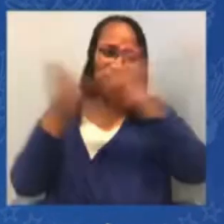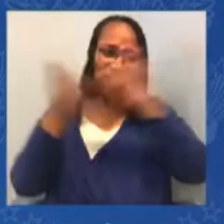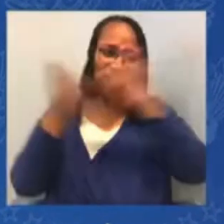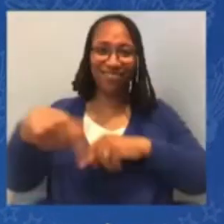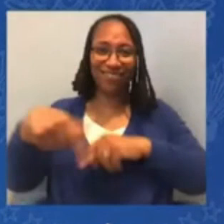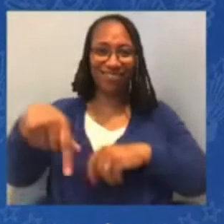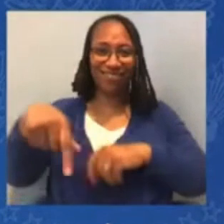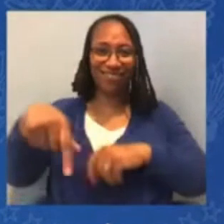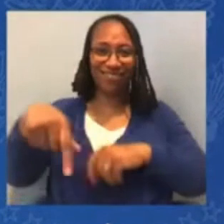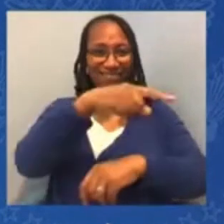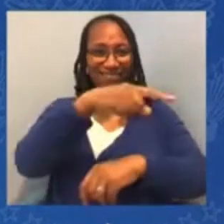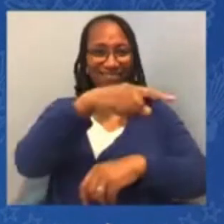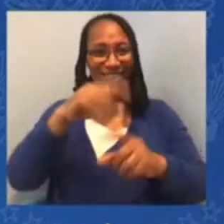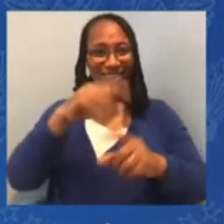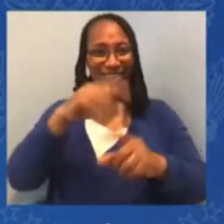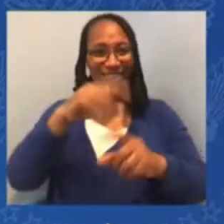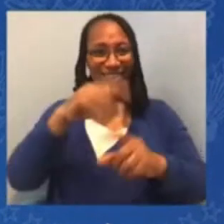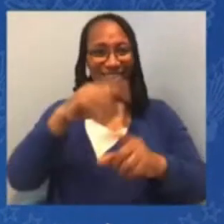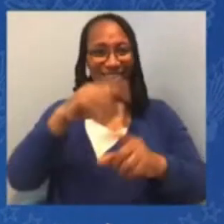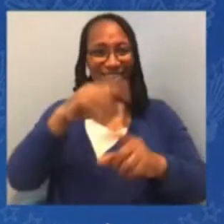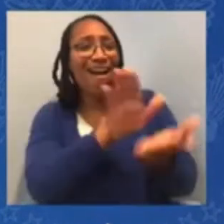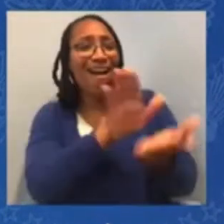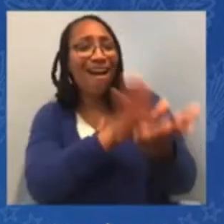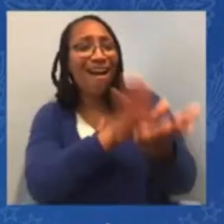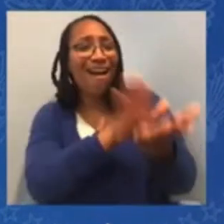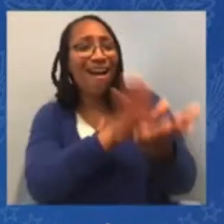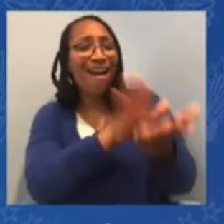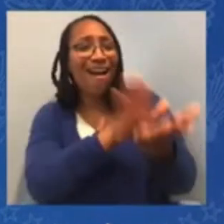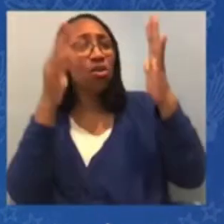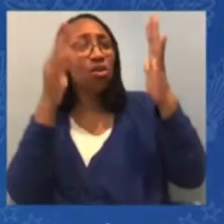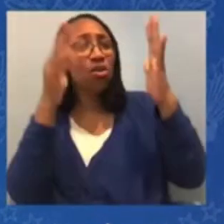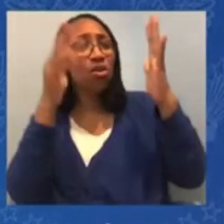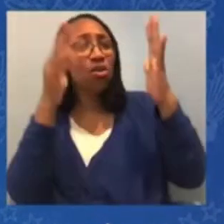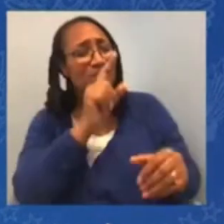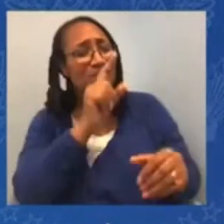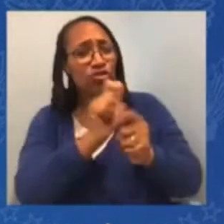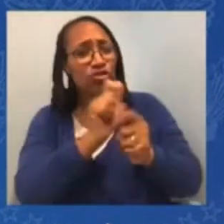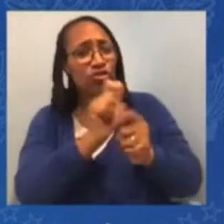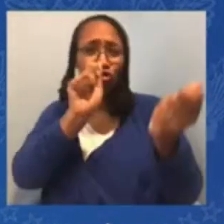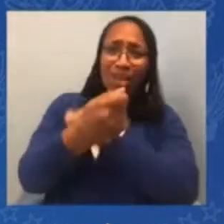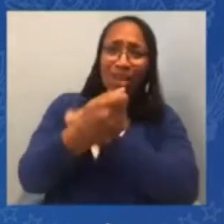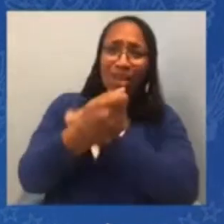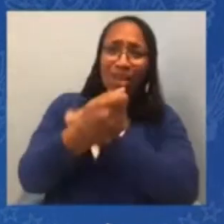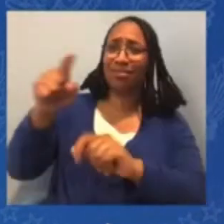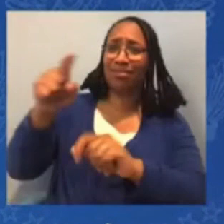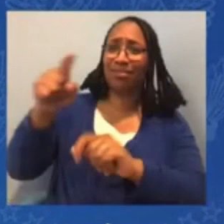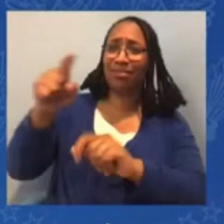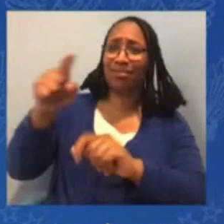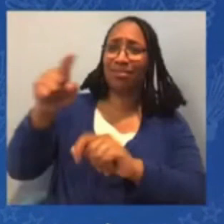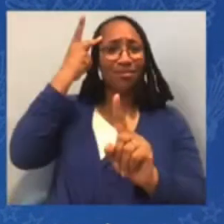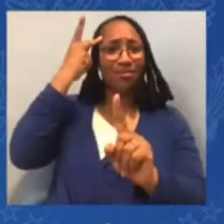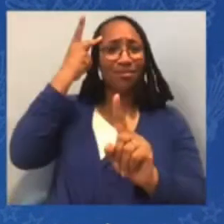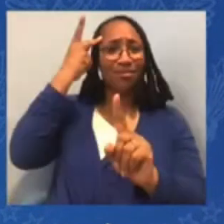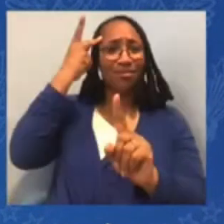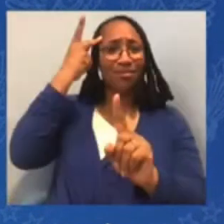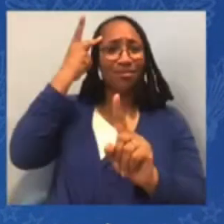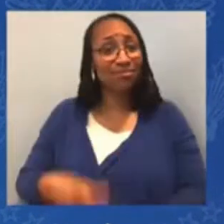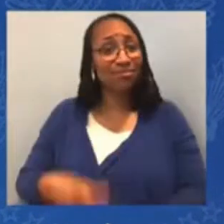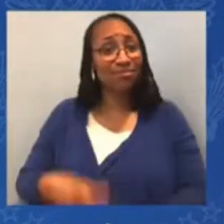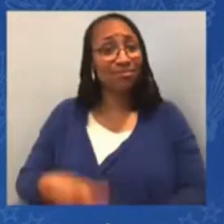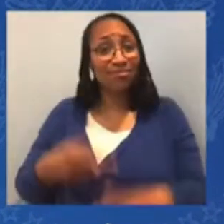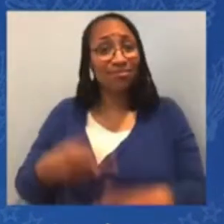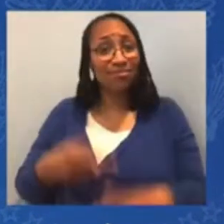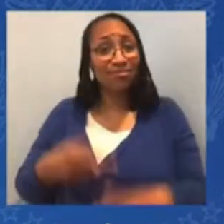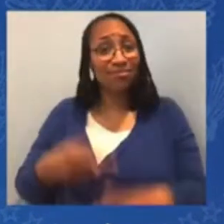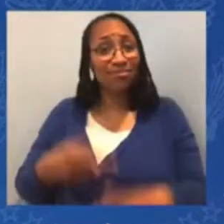recruiting candidates. You're getting them elected. You've proven that you're powerful and you're relentless.